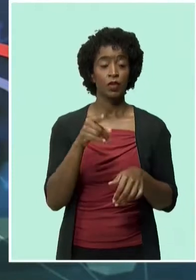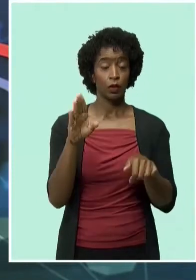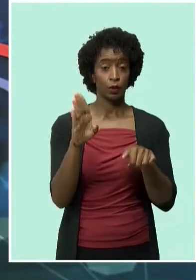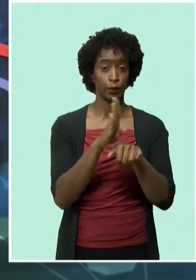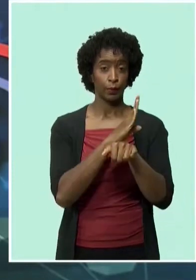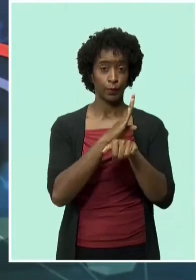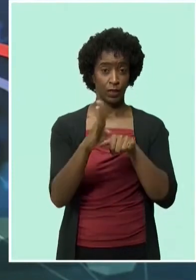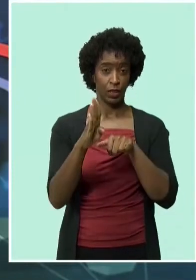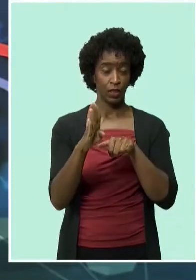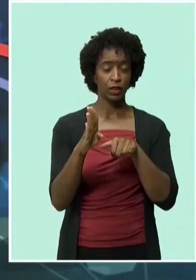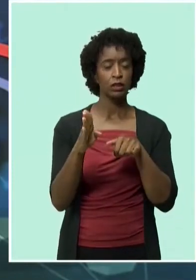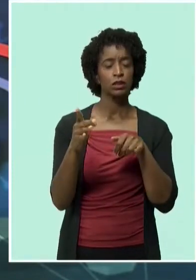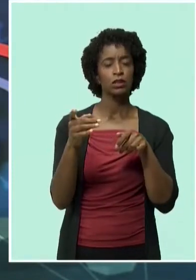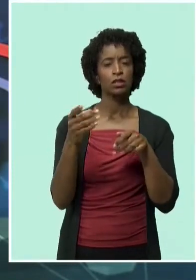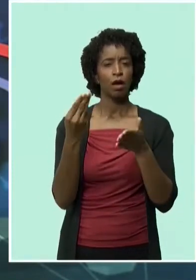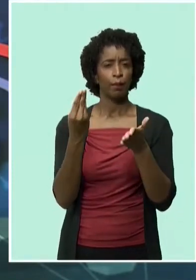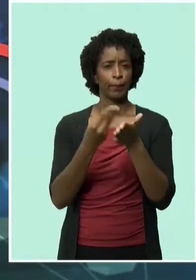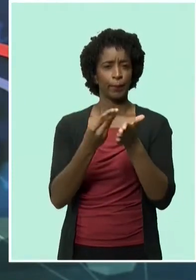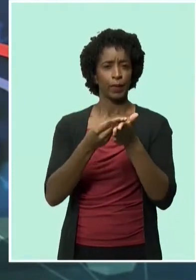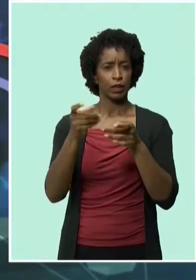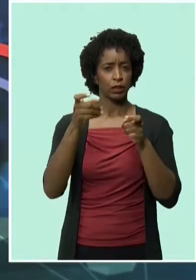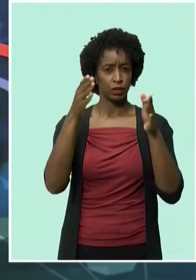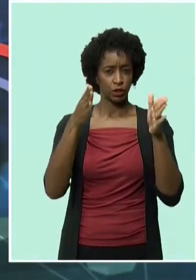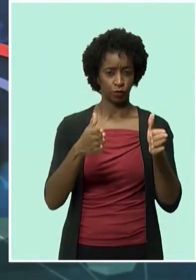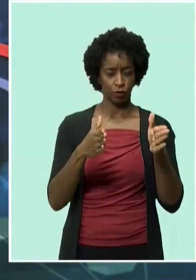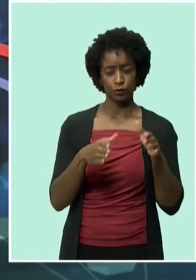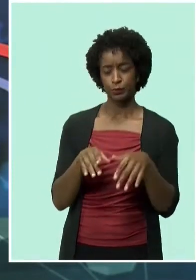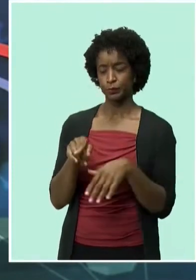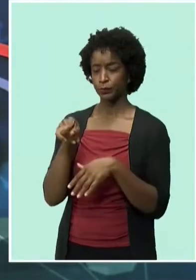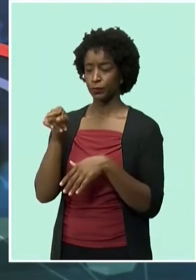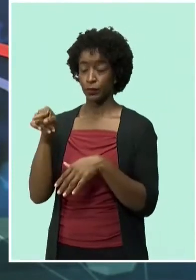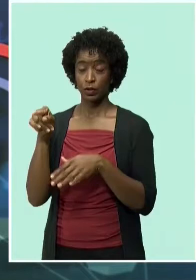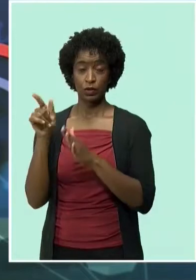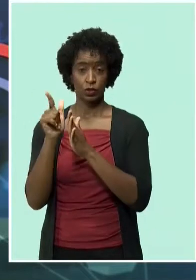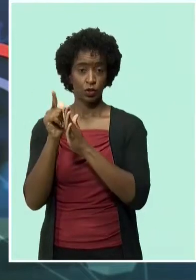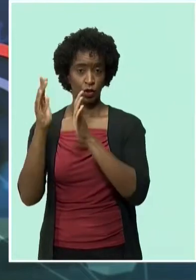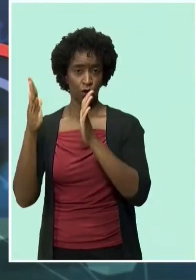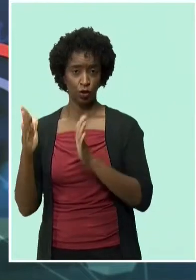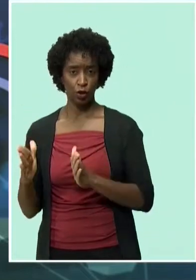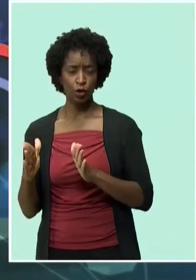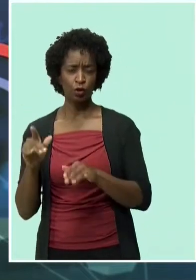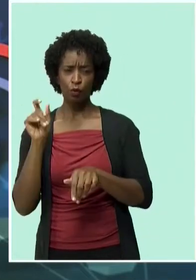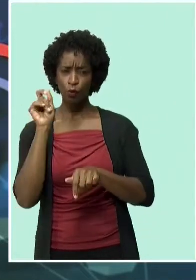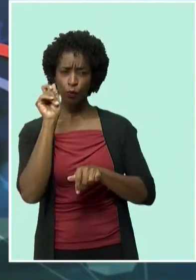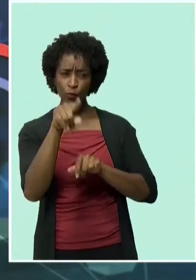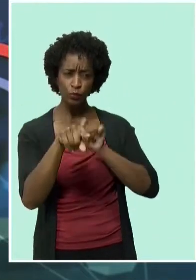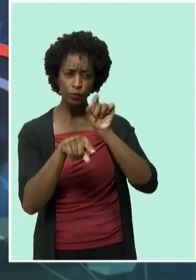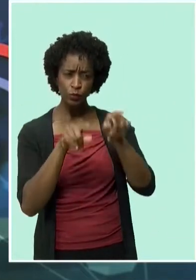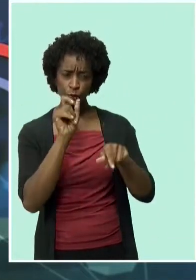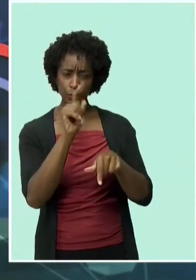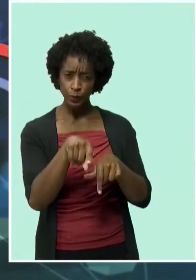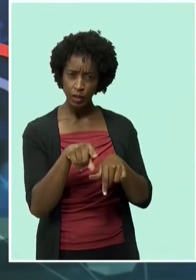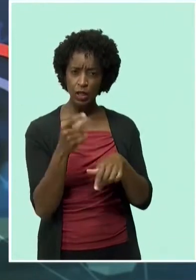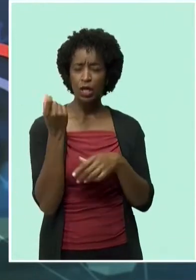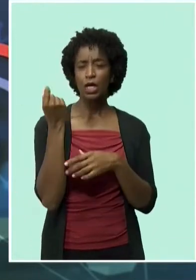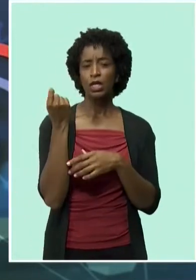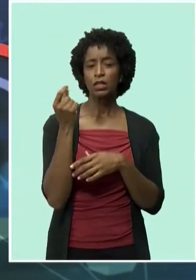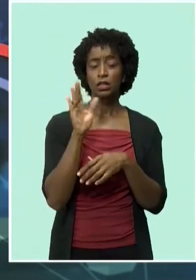Ricardo Jennings, was grilled by the acting public counsel, Sharon Dean, on the company's handling of the self-insurance